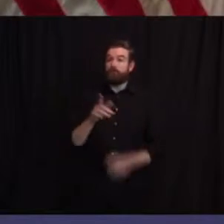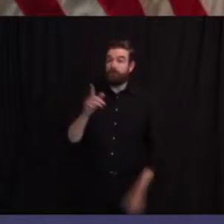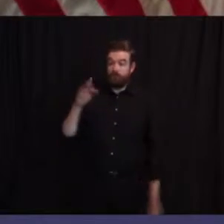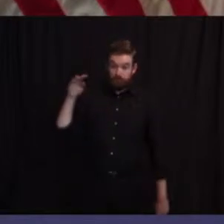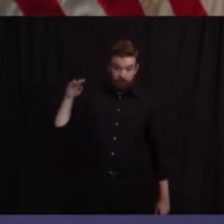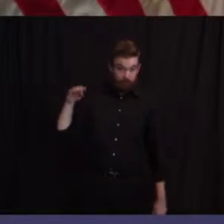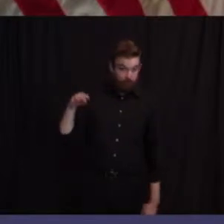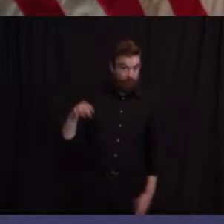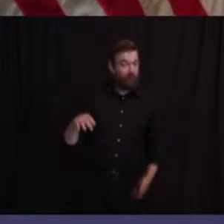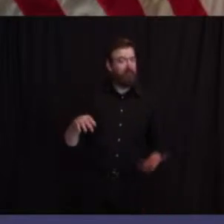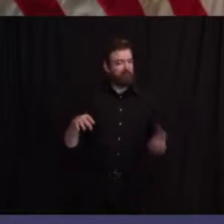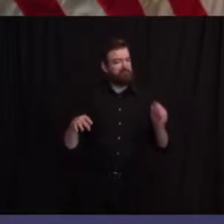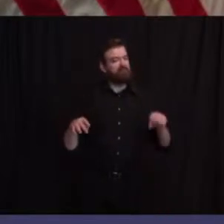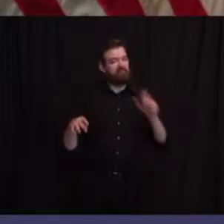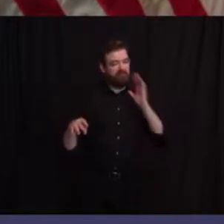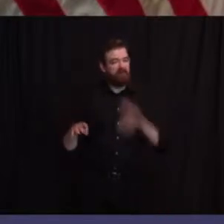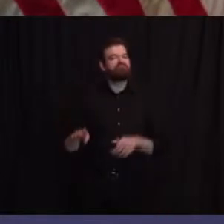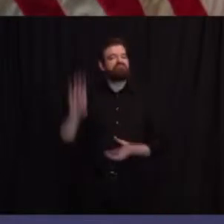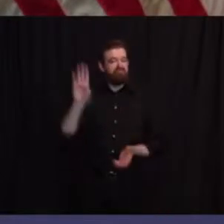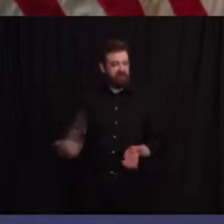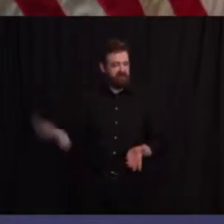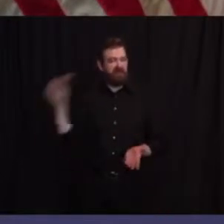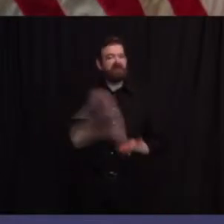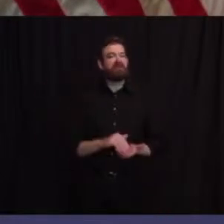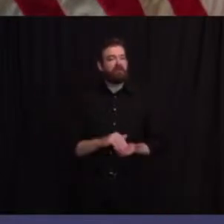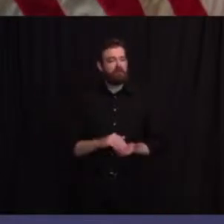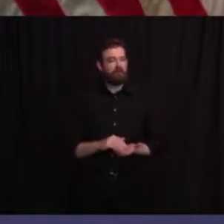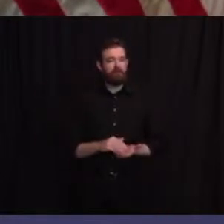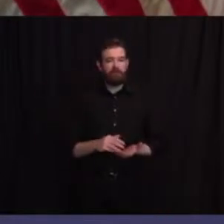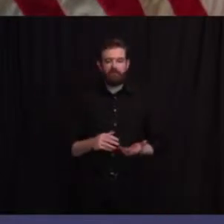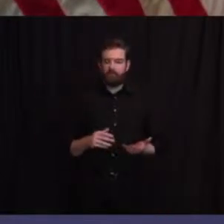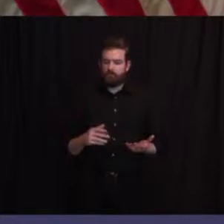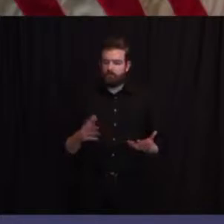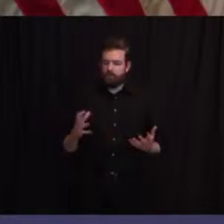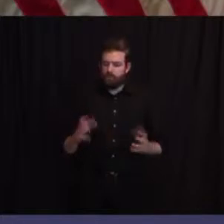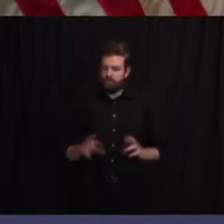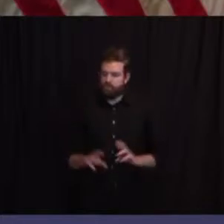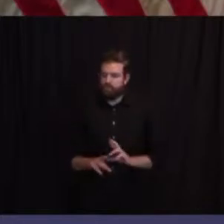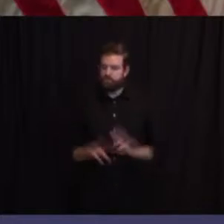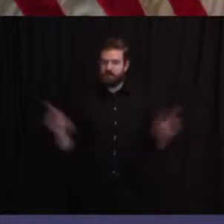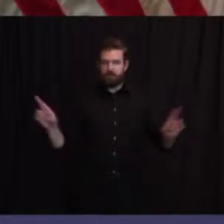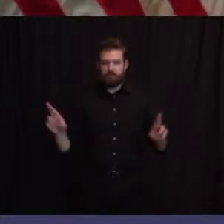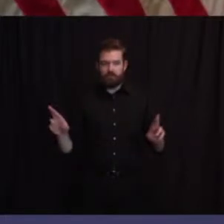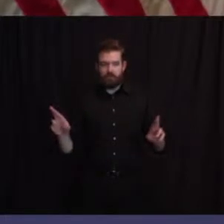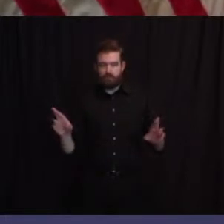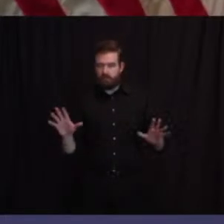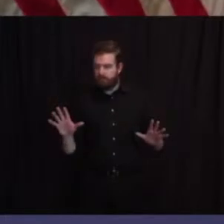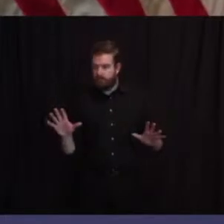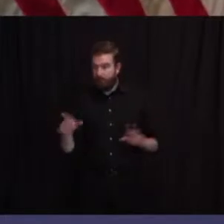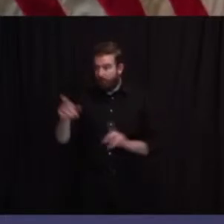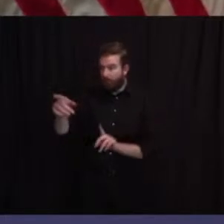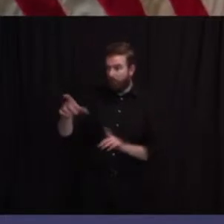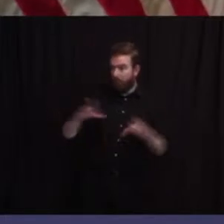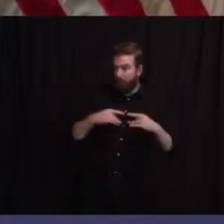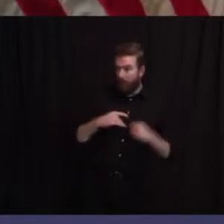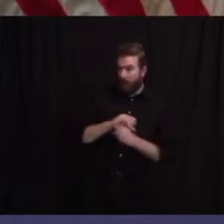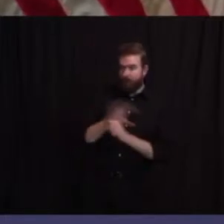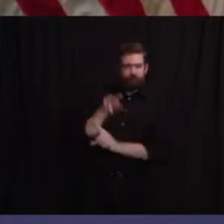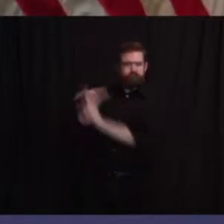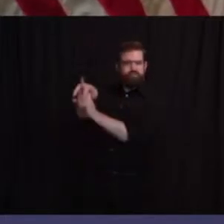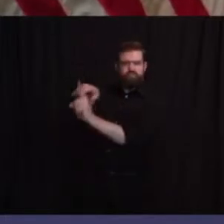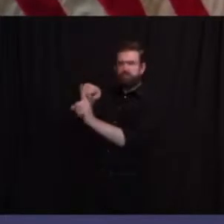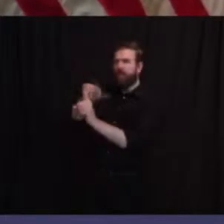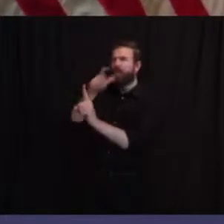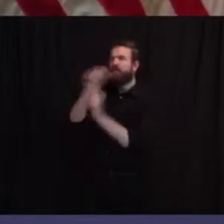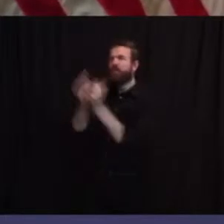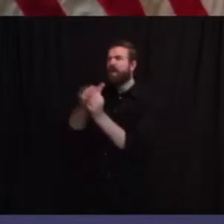to aggressively attack it, to give folks the confidence that they can get back out there? And that's our objective. So on your very good question, bear